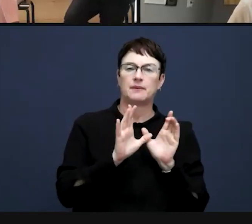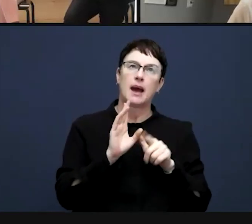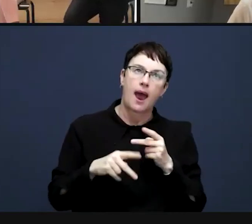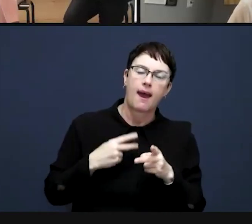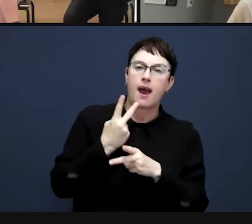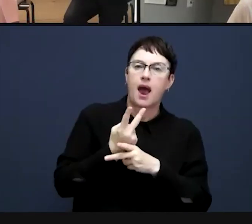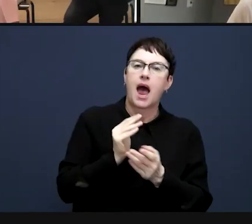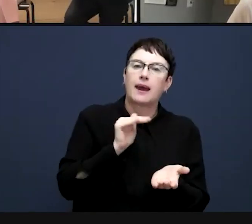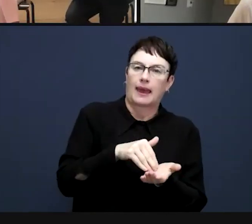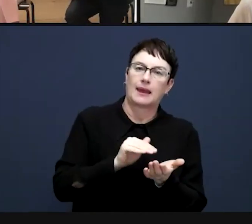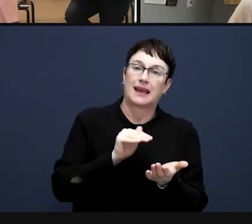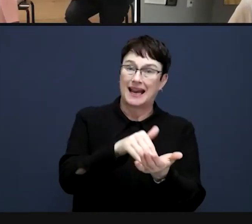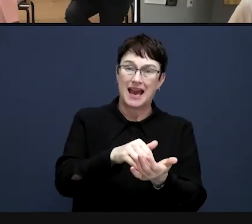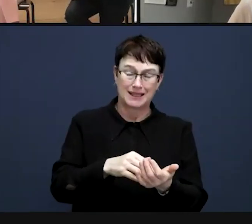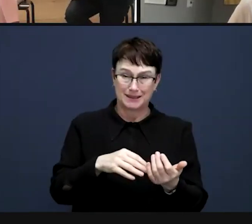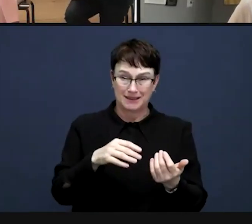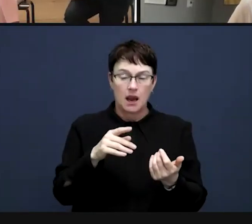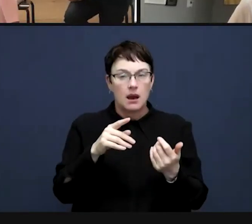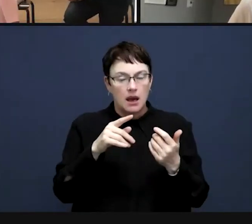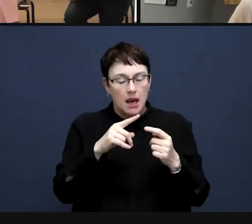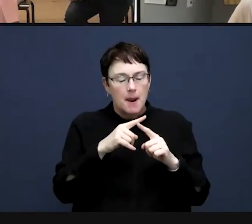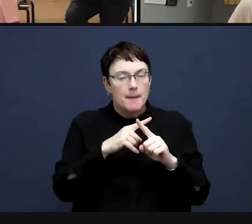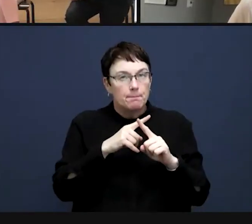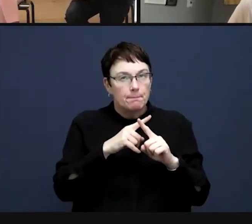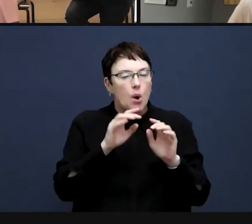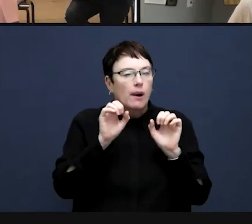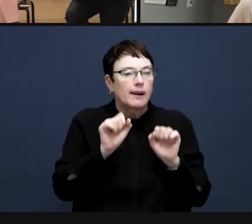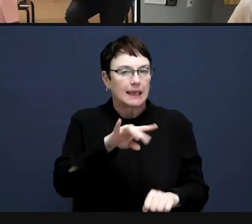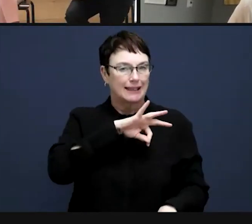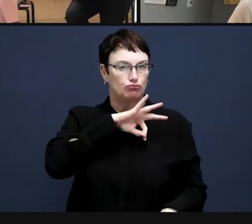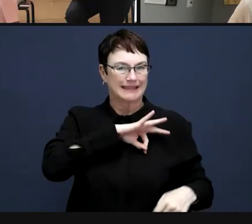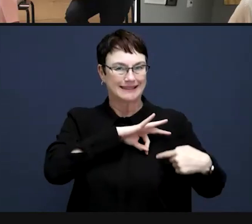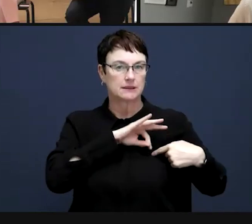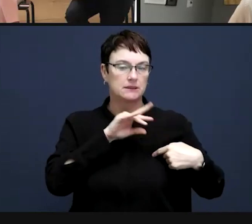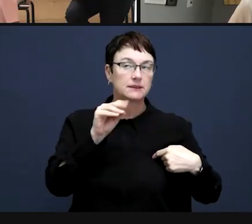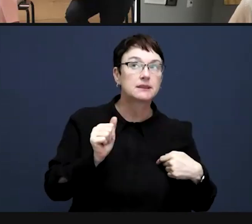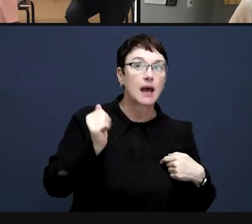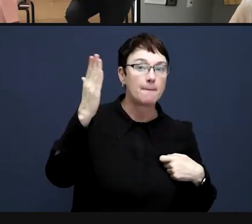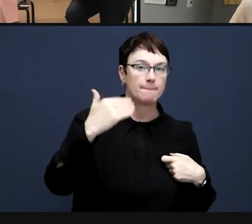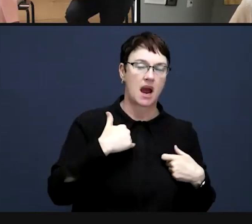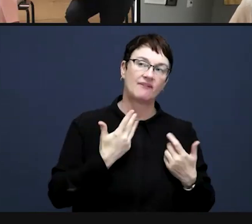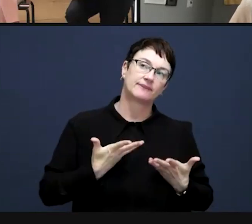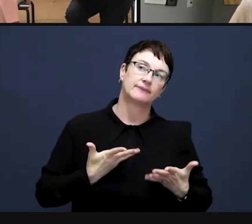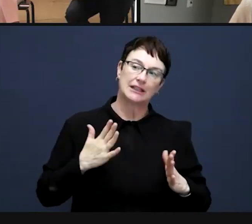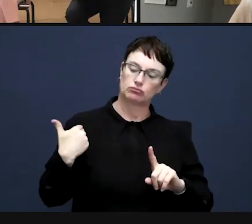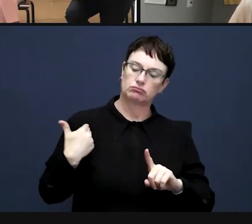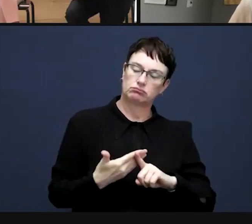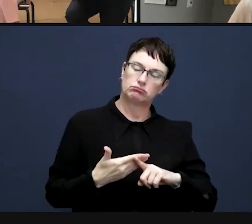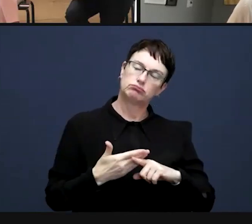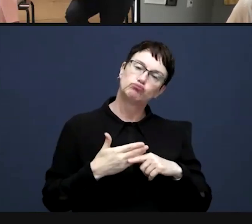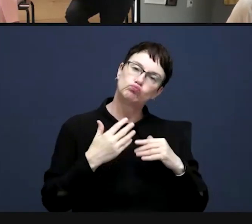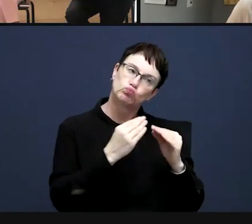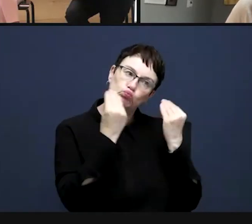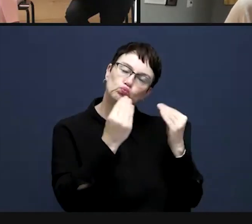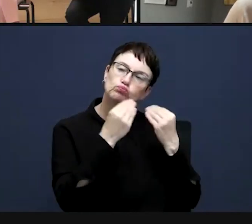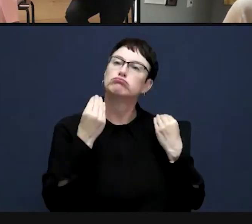to submit those credits. I feel it's challenging, but it's still, I think, very, very good way to